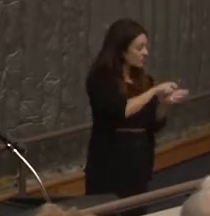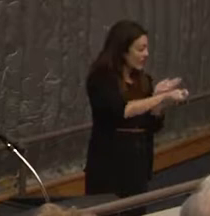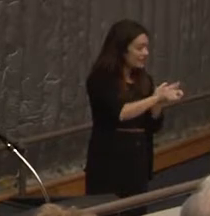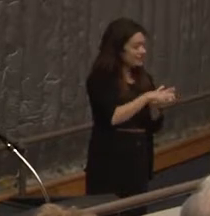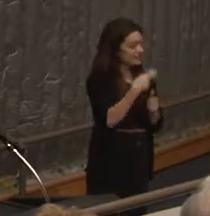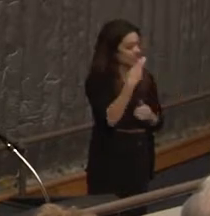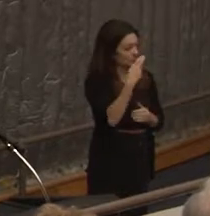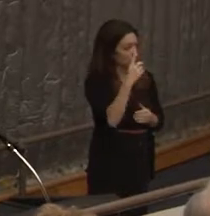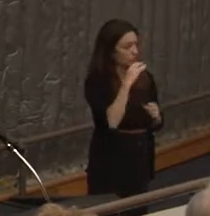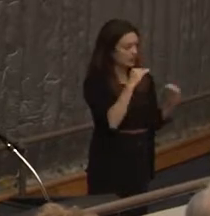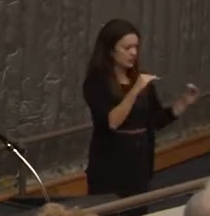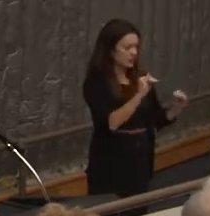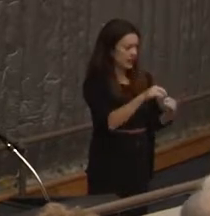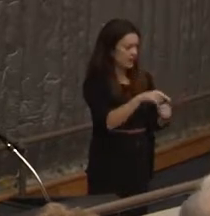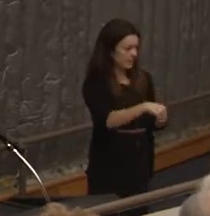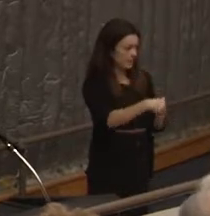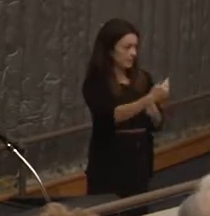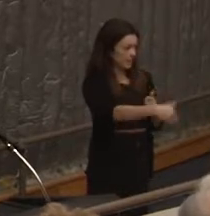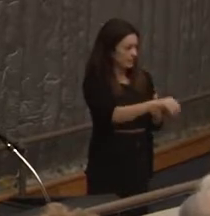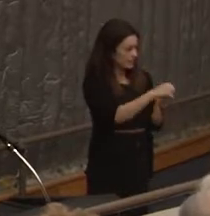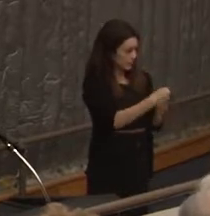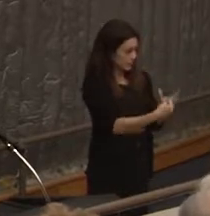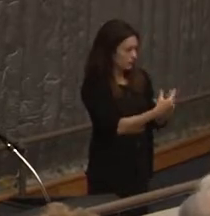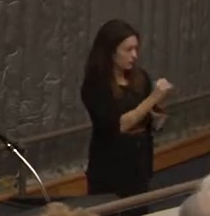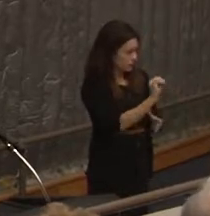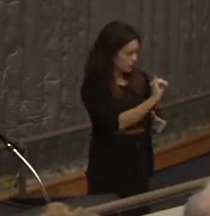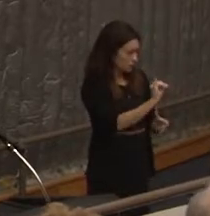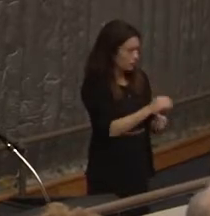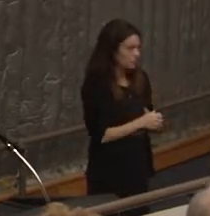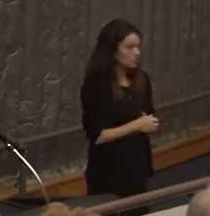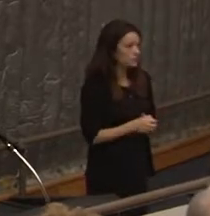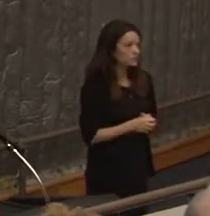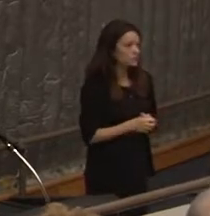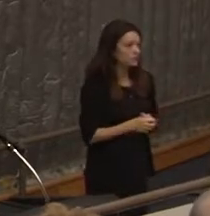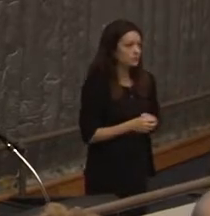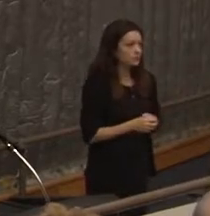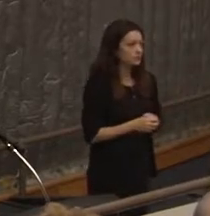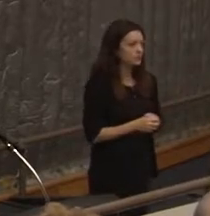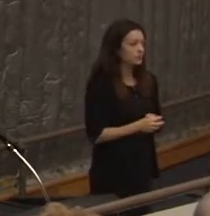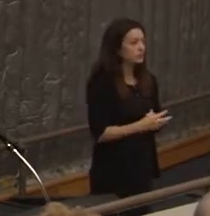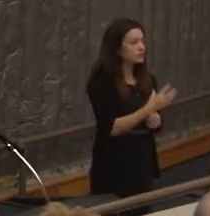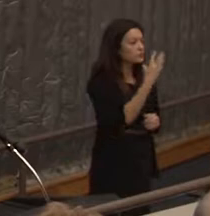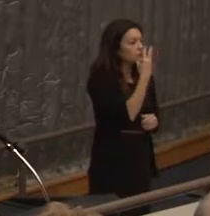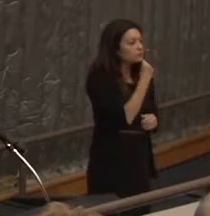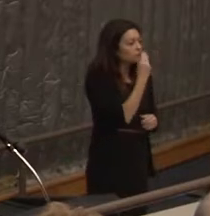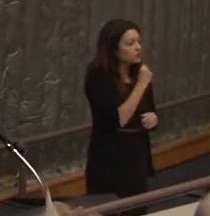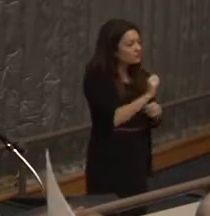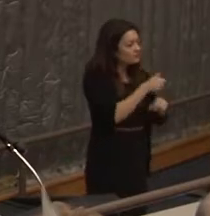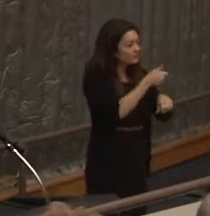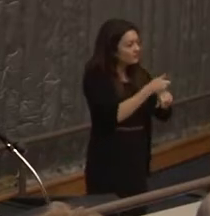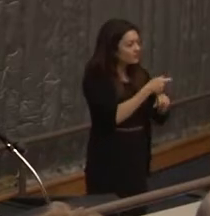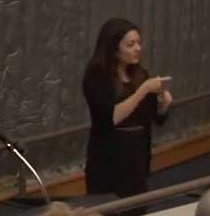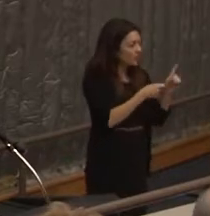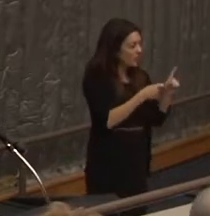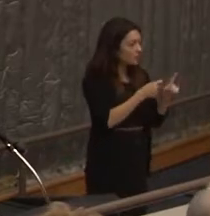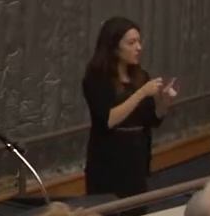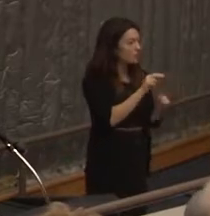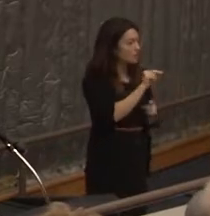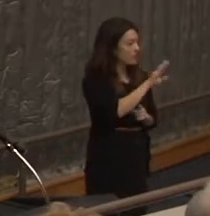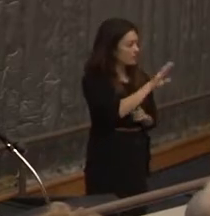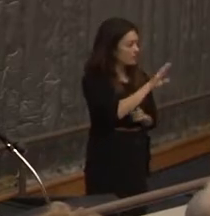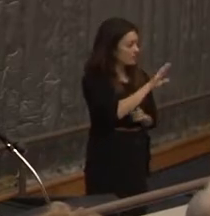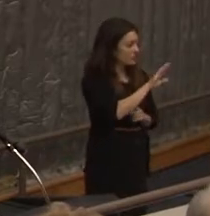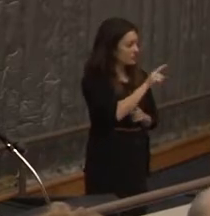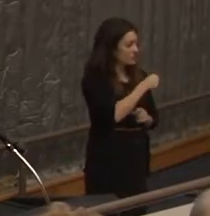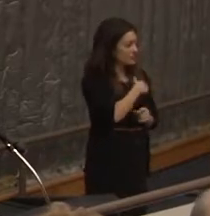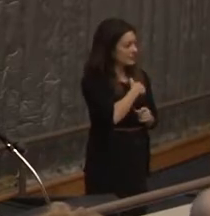spring. Also, it came out of the Jewish Federation of New Bedford, which has a